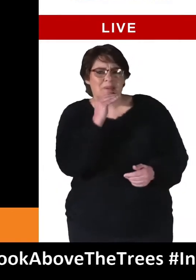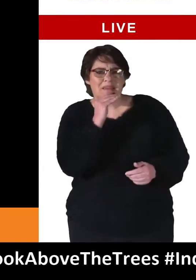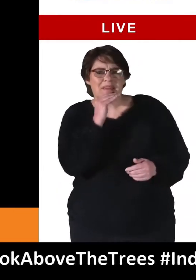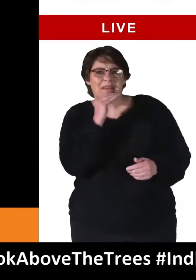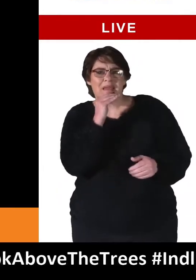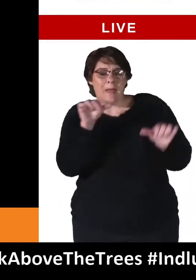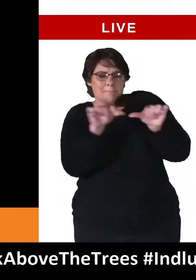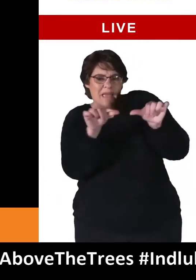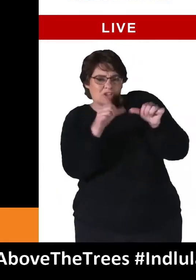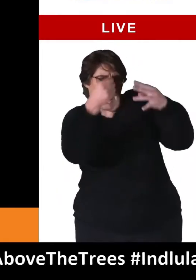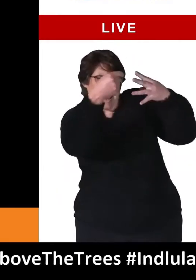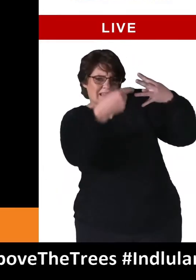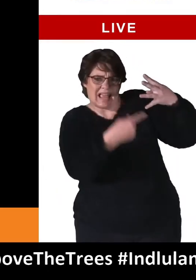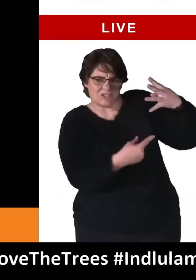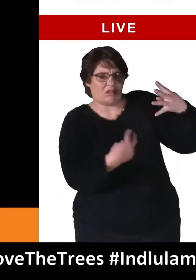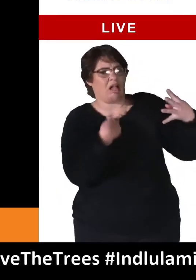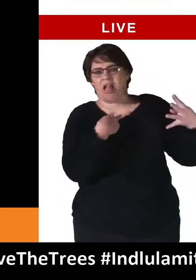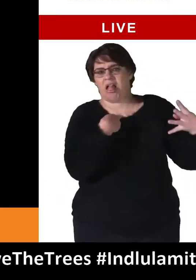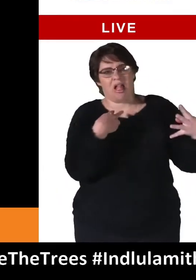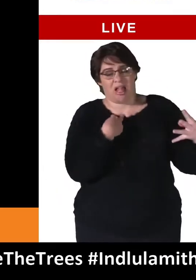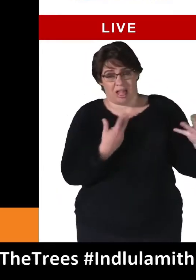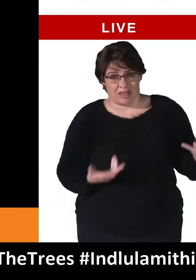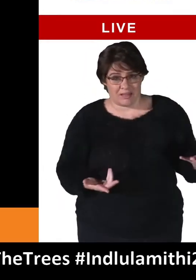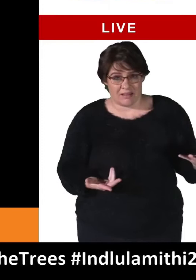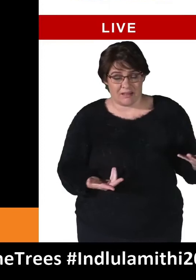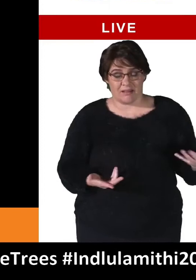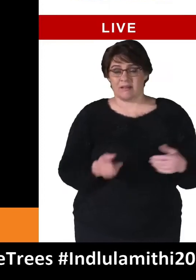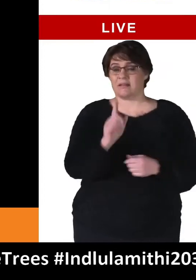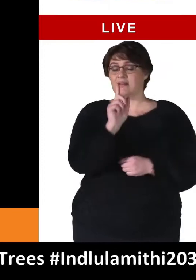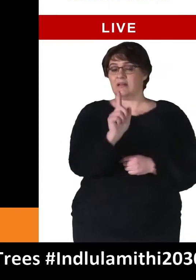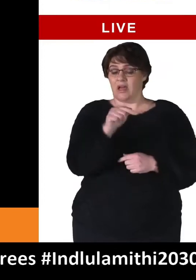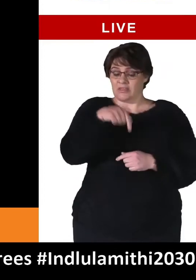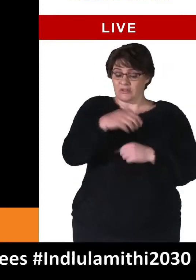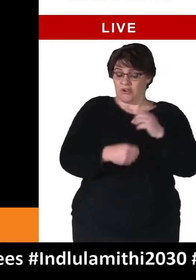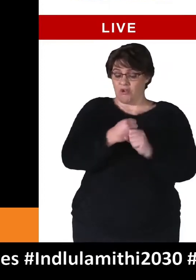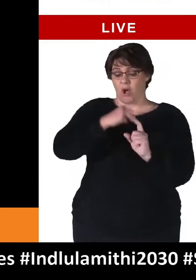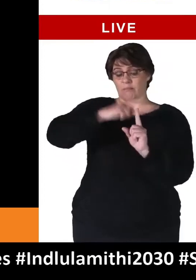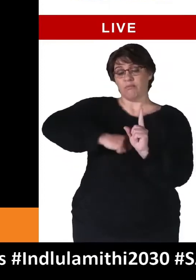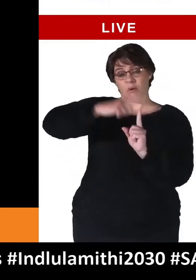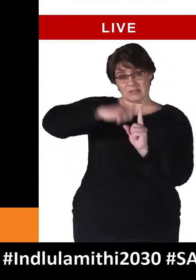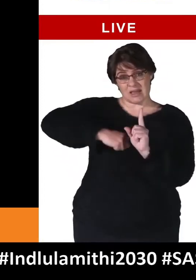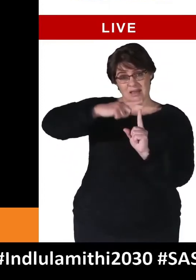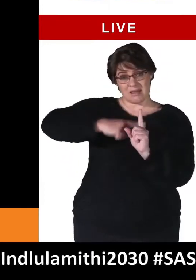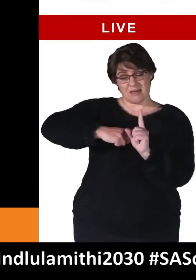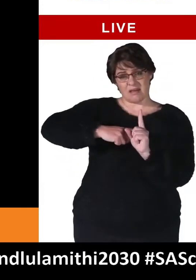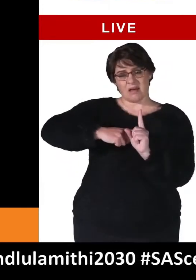measurement of key indicators of the country's well-being and success. So in this year's barometer, we weren't able